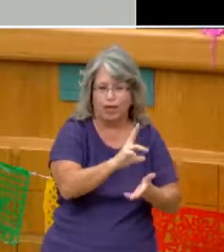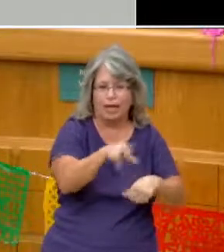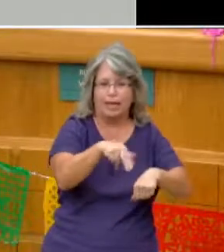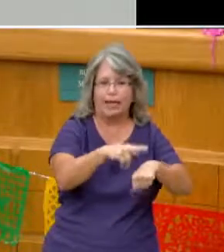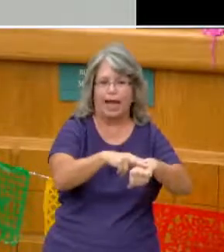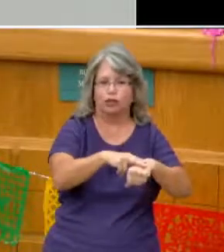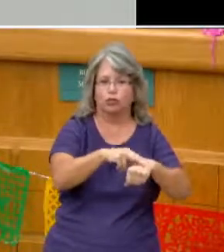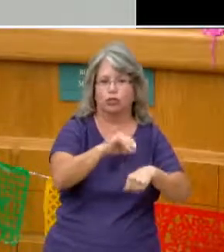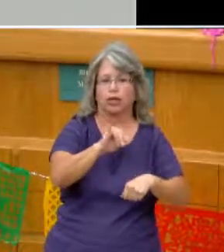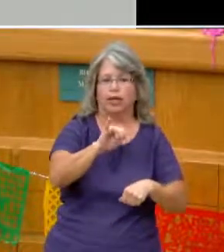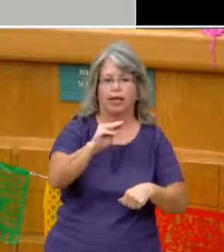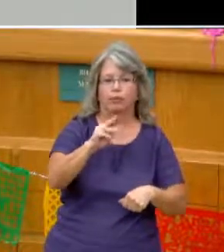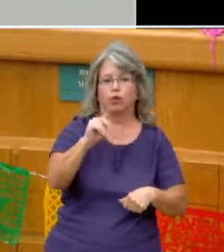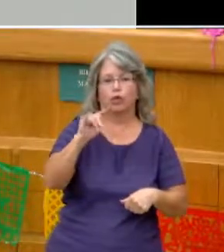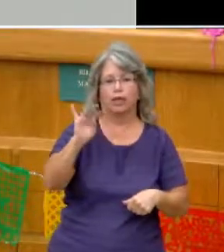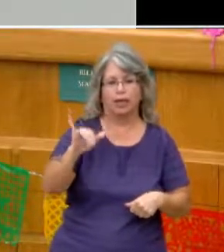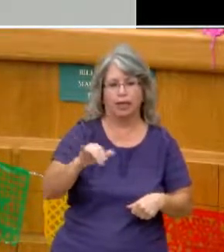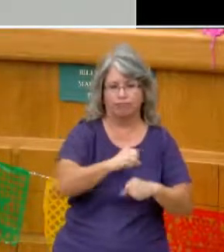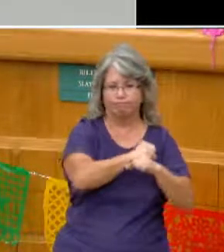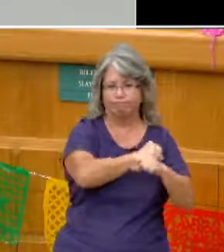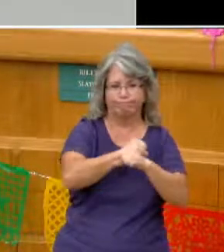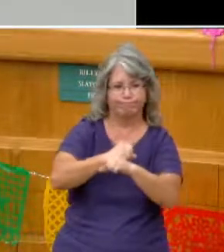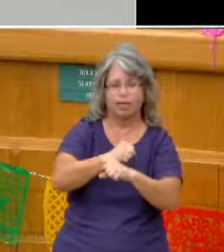the vaccine immunity does.